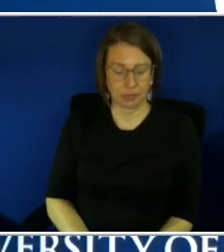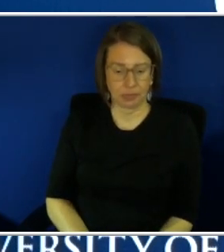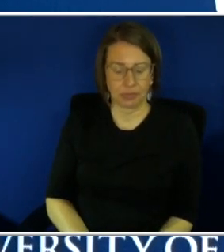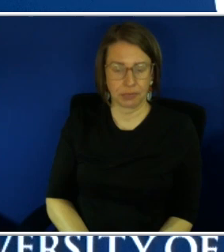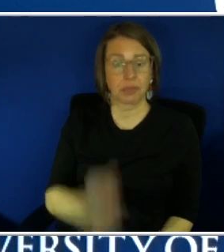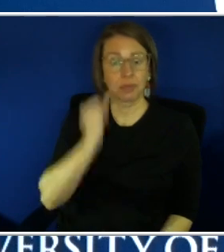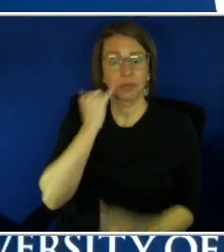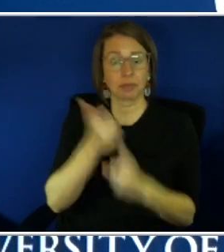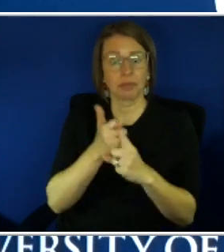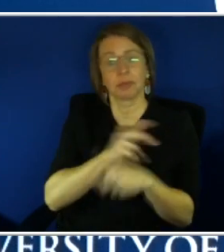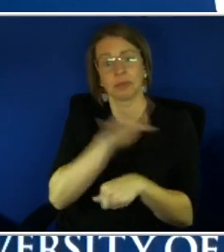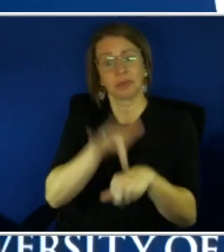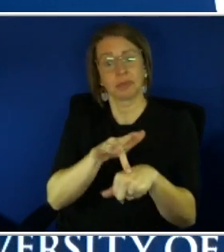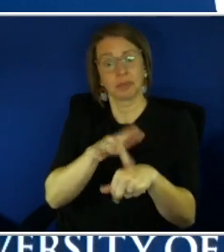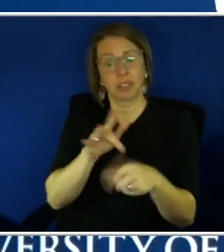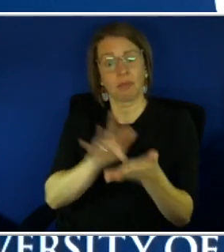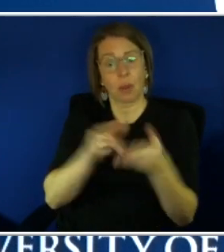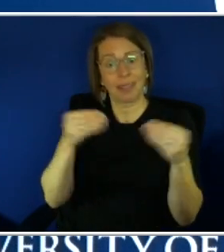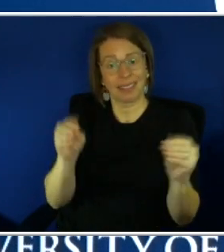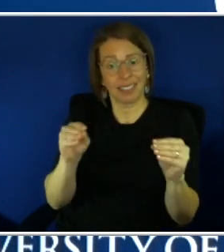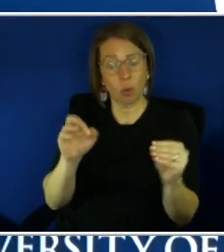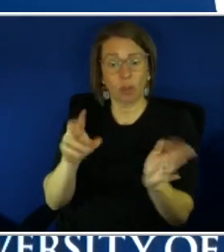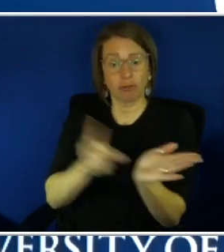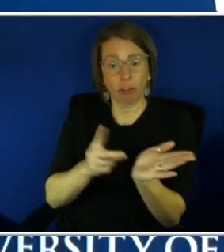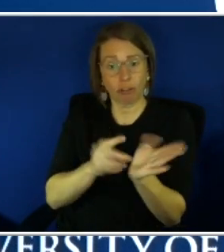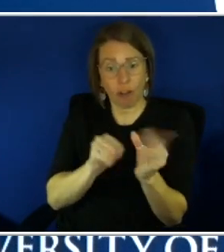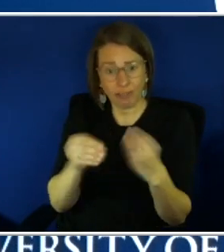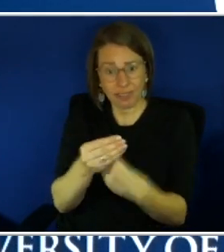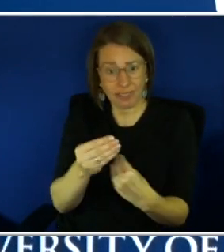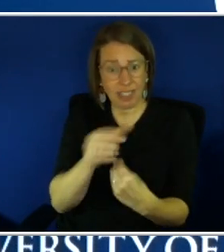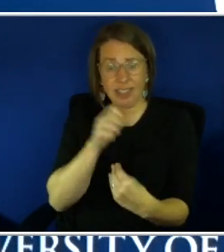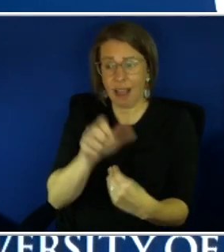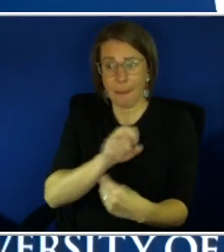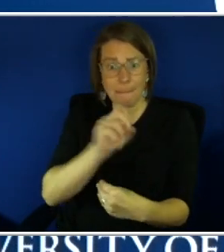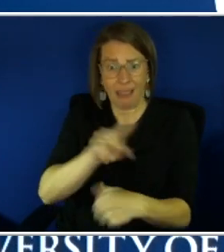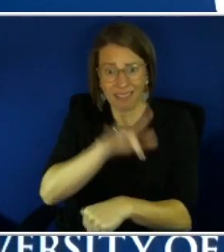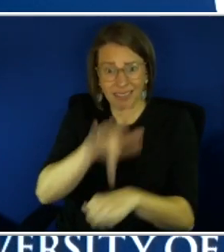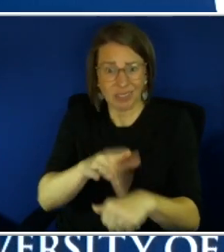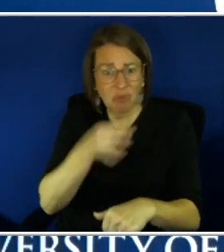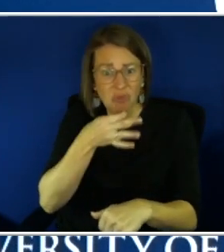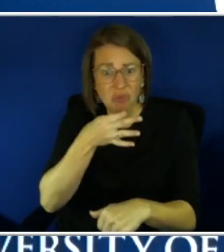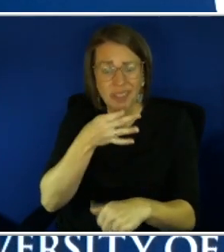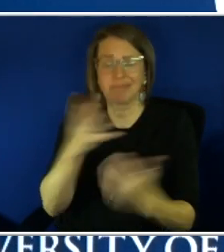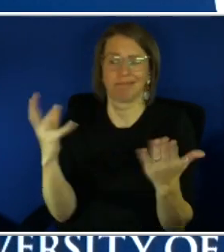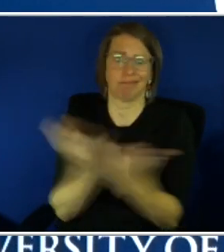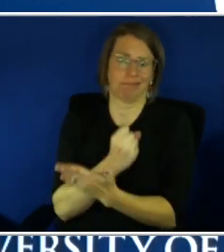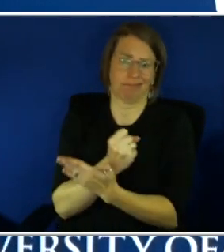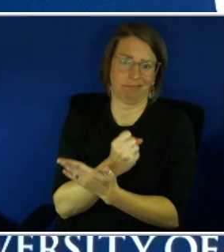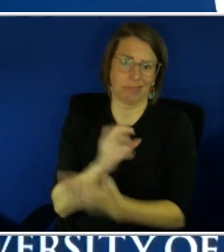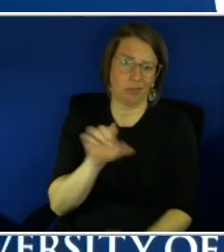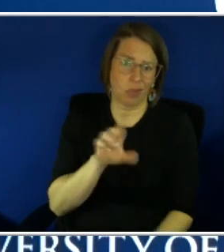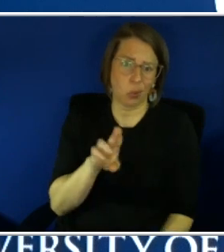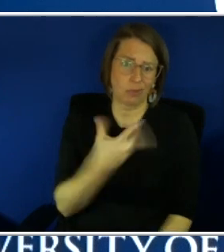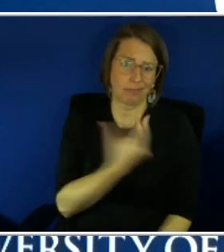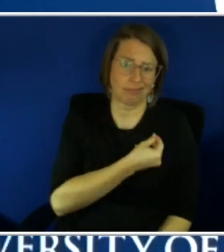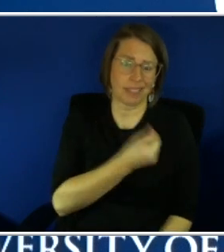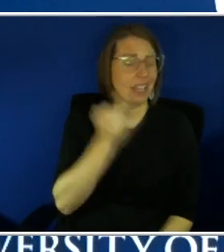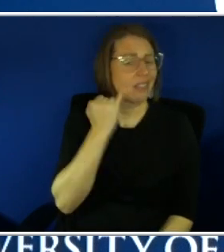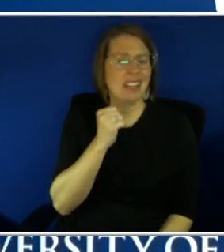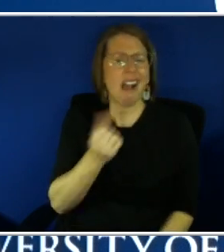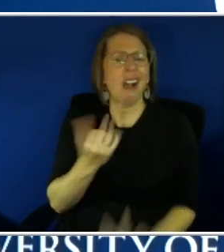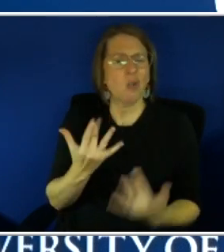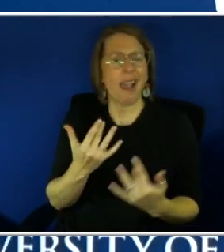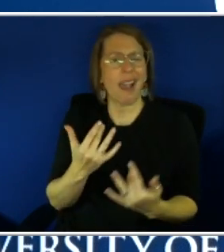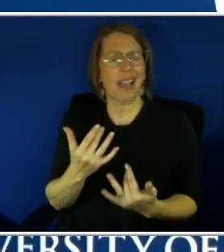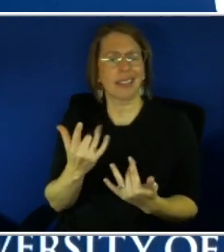your doctor's office and you don't anticipate going back anytime soon, it would be reasonable to get the influenza vaccine. But if not, you can certainly wait till later